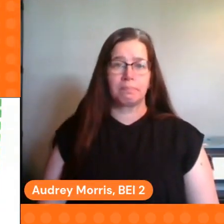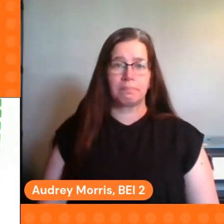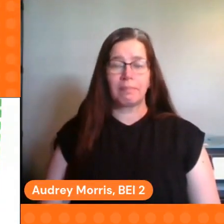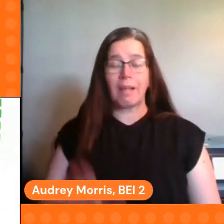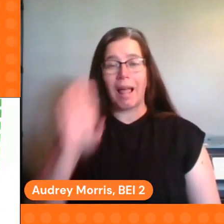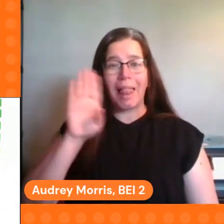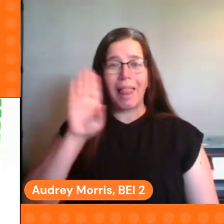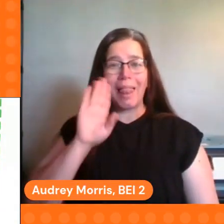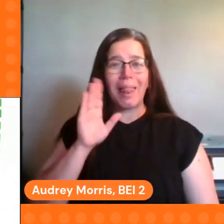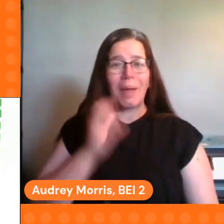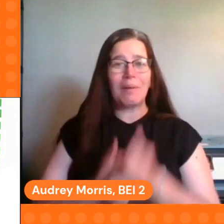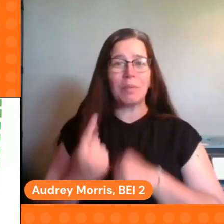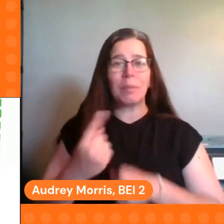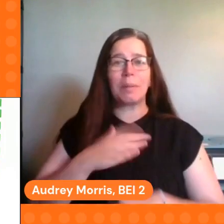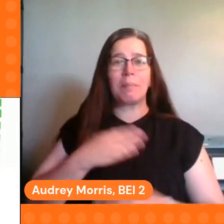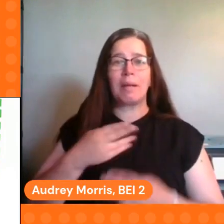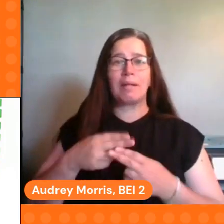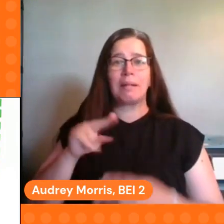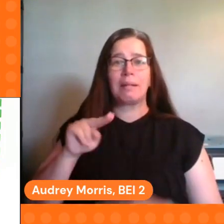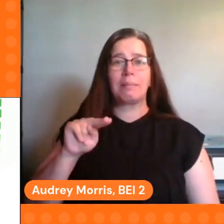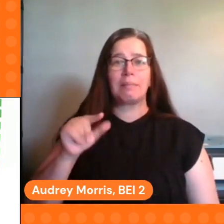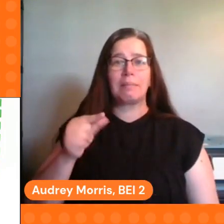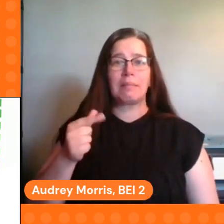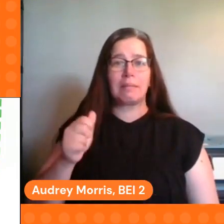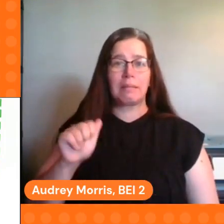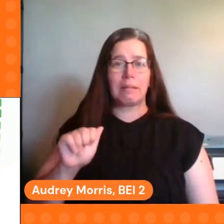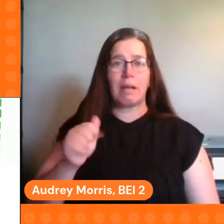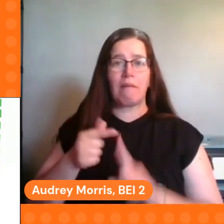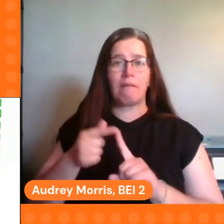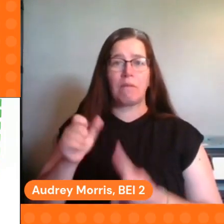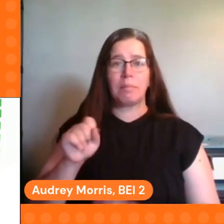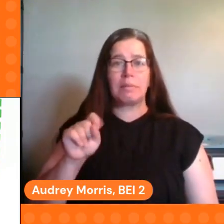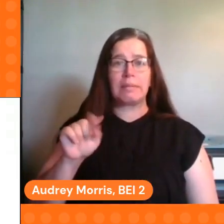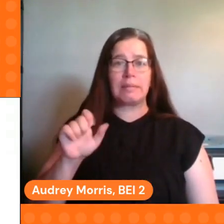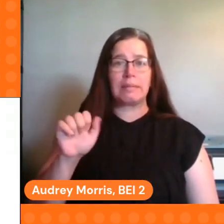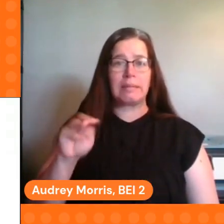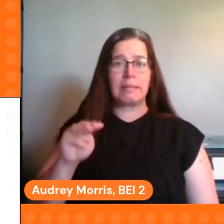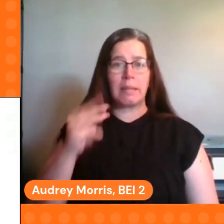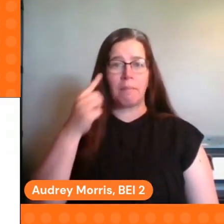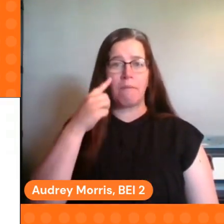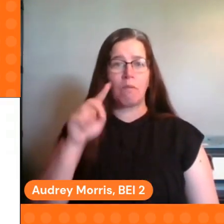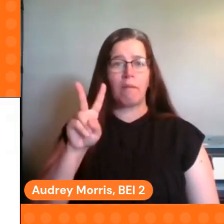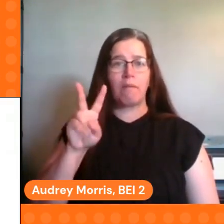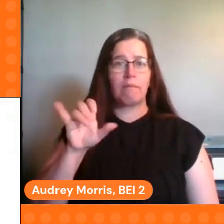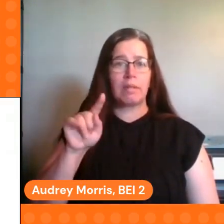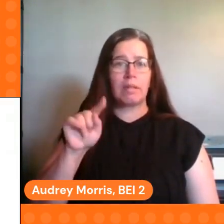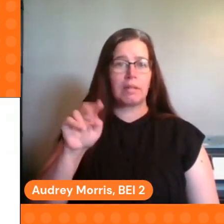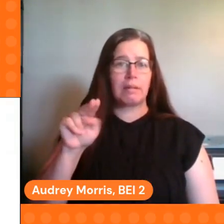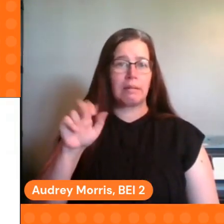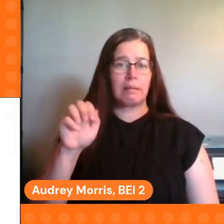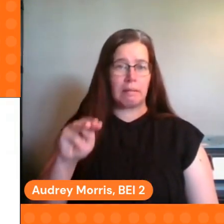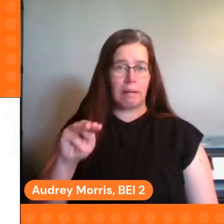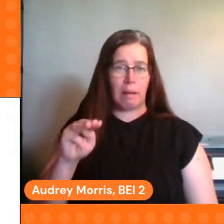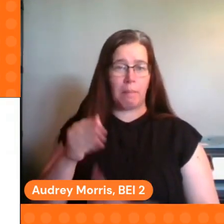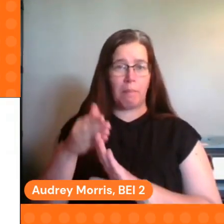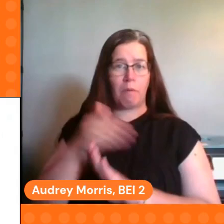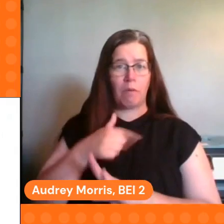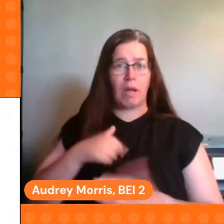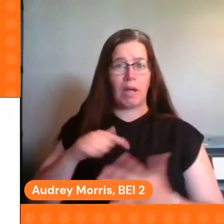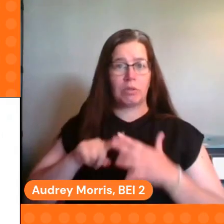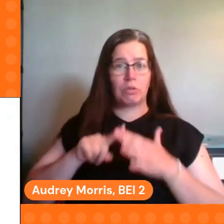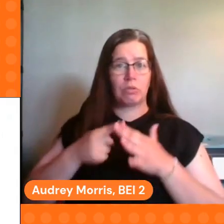Hello everyone, my name is Nga and I'm come from STEAM for Vietnam. And before I begin